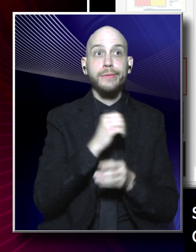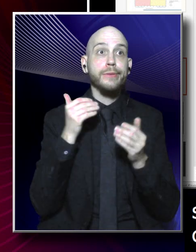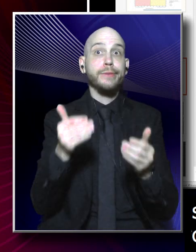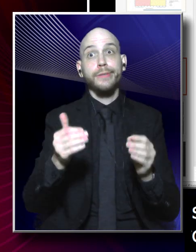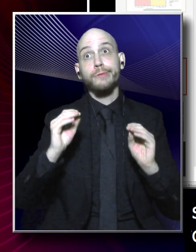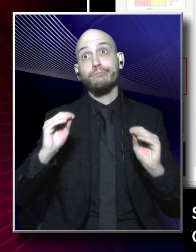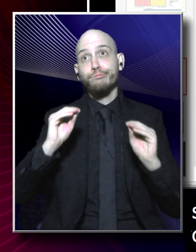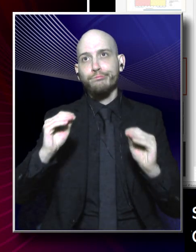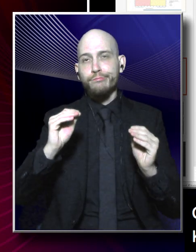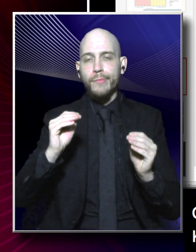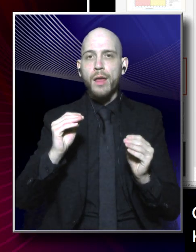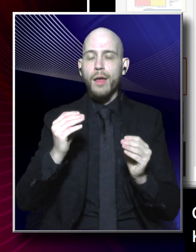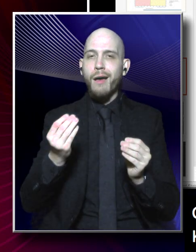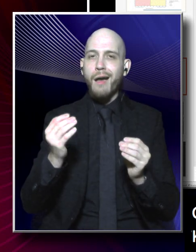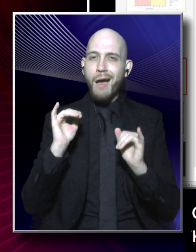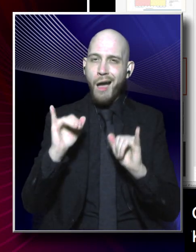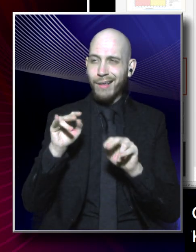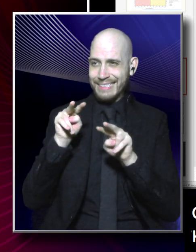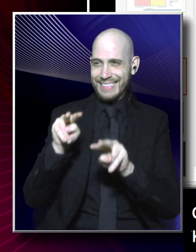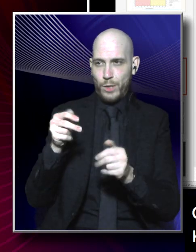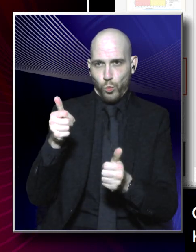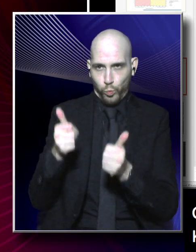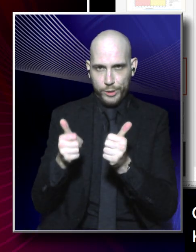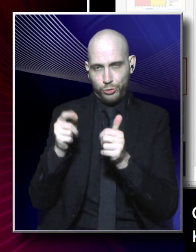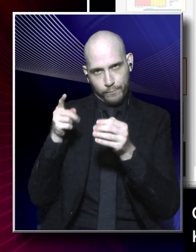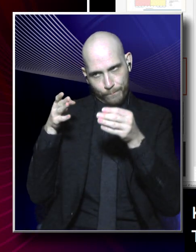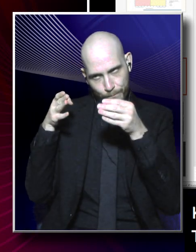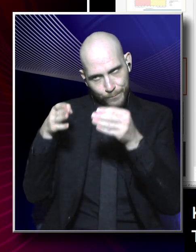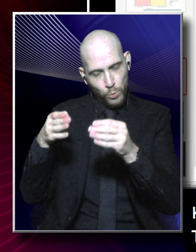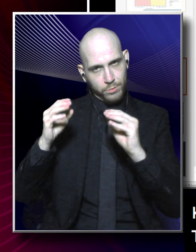biggest bang for your buck with your students.